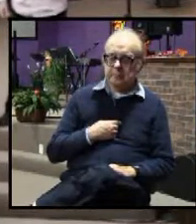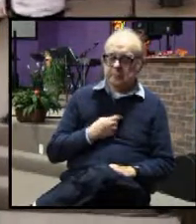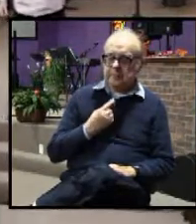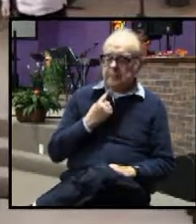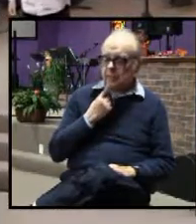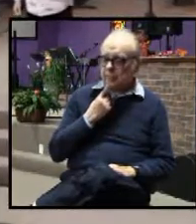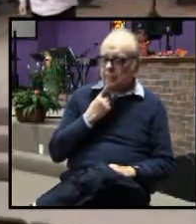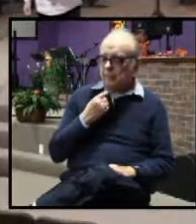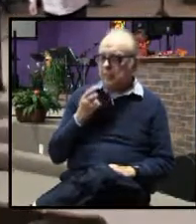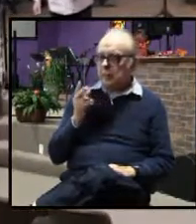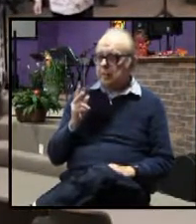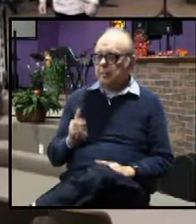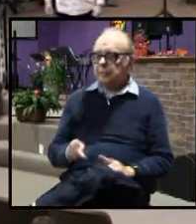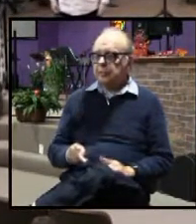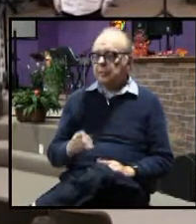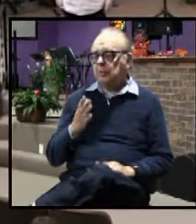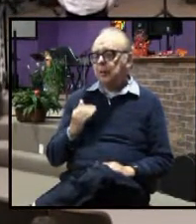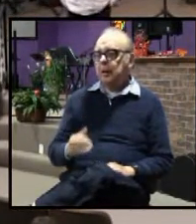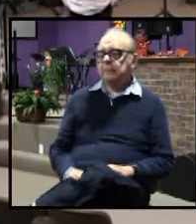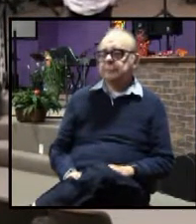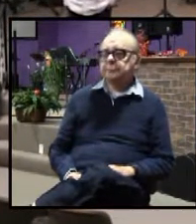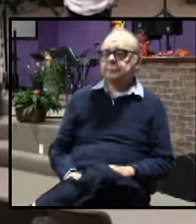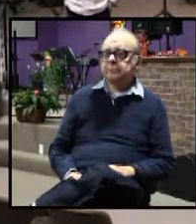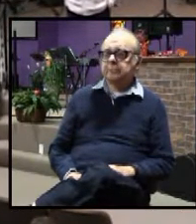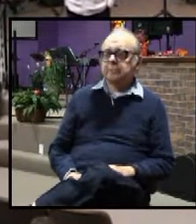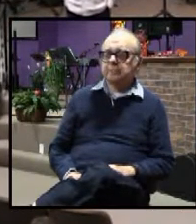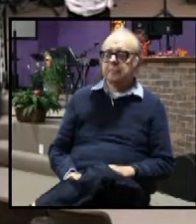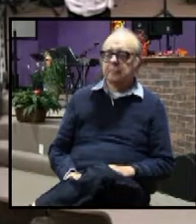Why do we disappoint someone?